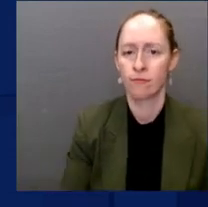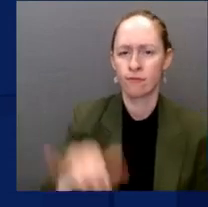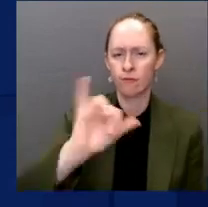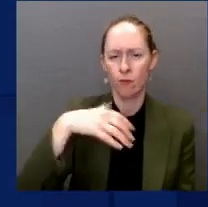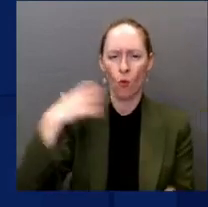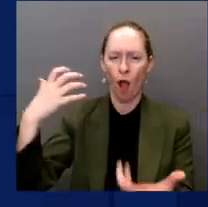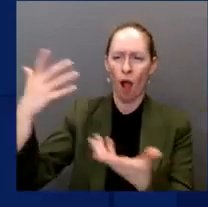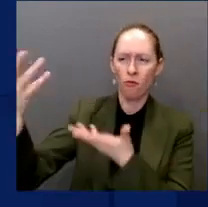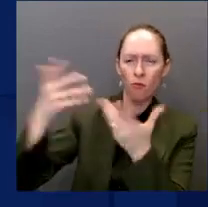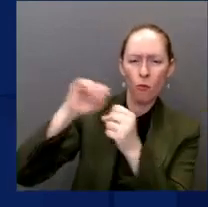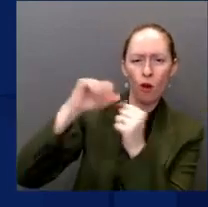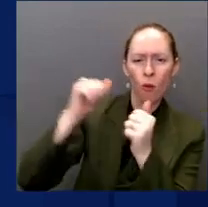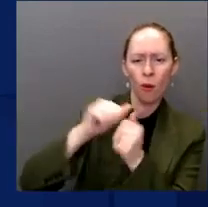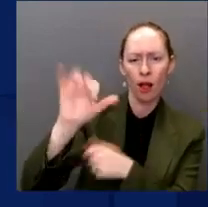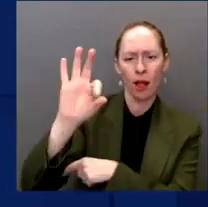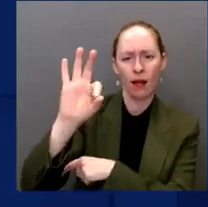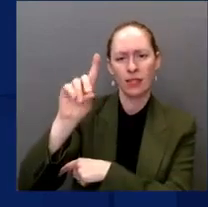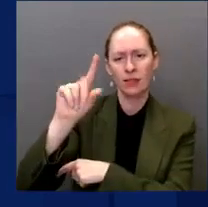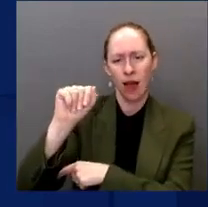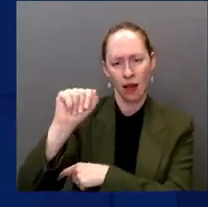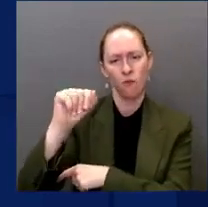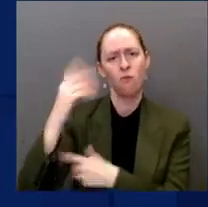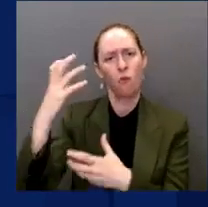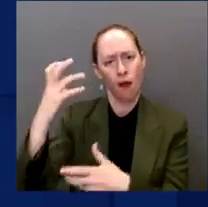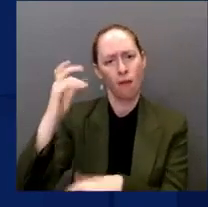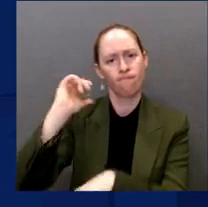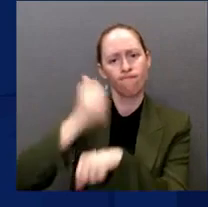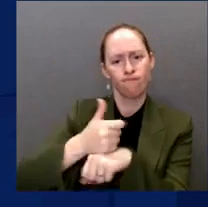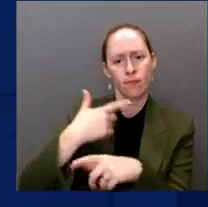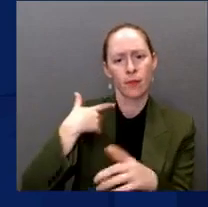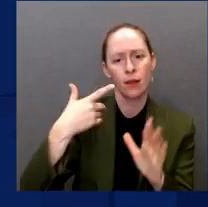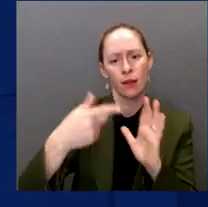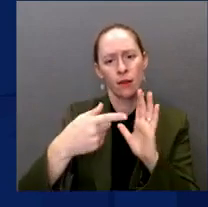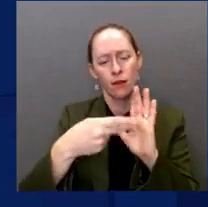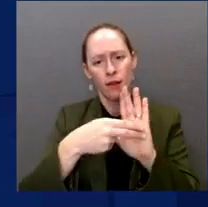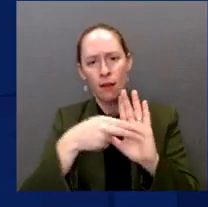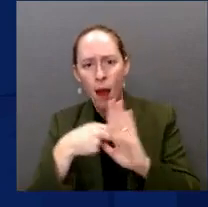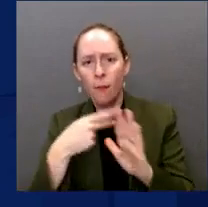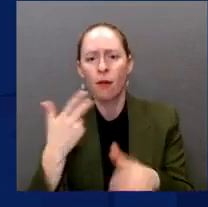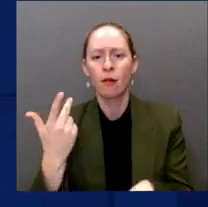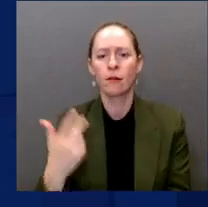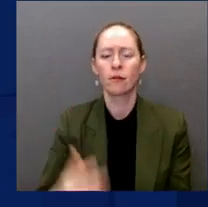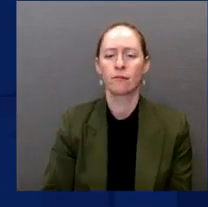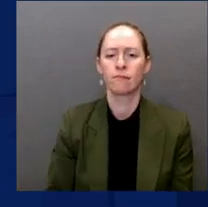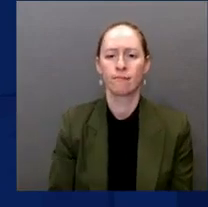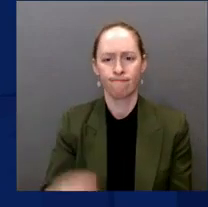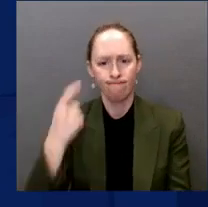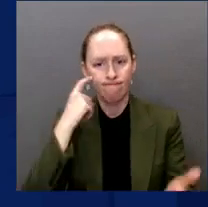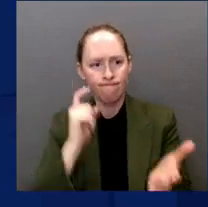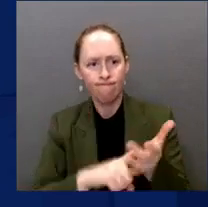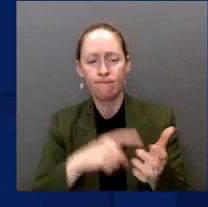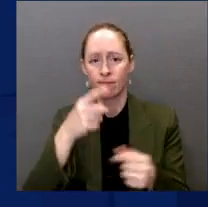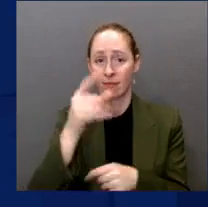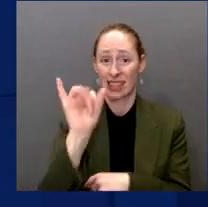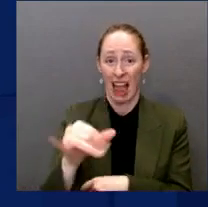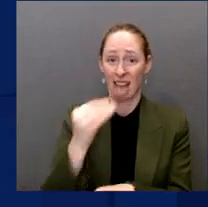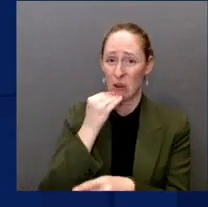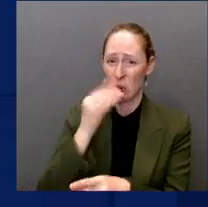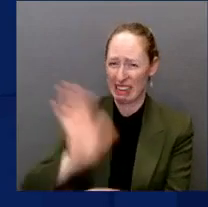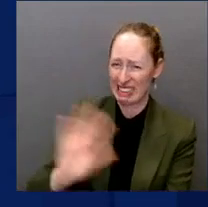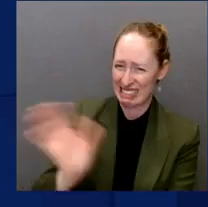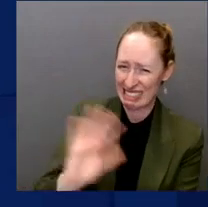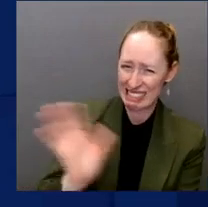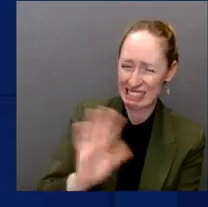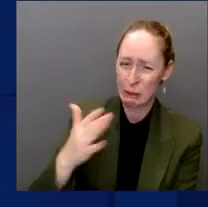good for you and what isn't good for you. And that only is going to increase informing people. Both in too many underserved communities, urban, rural,